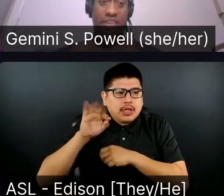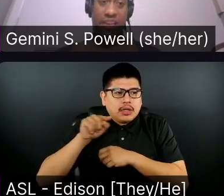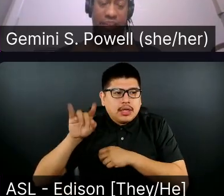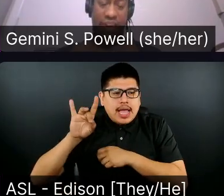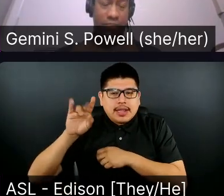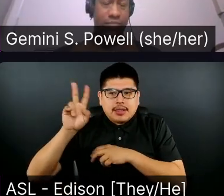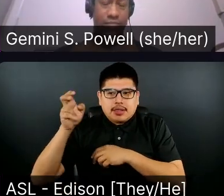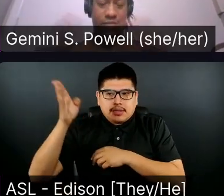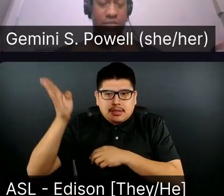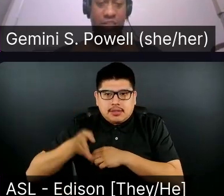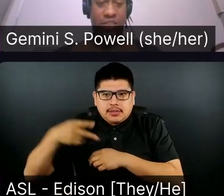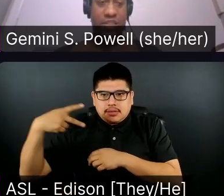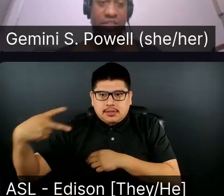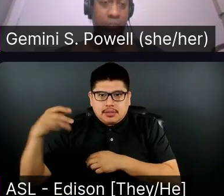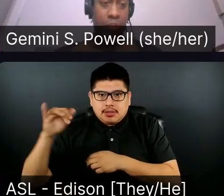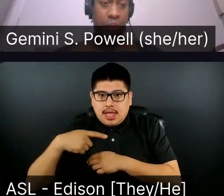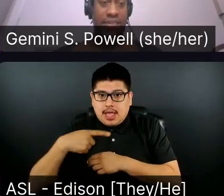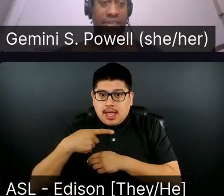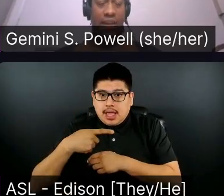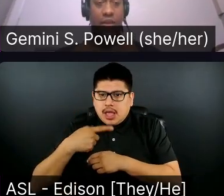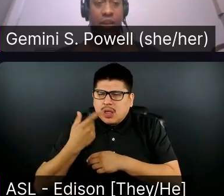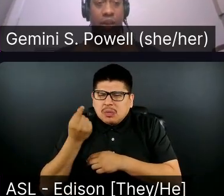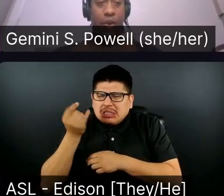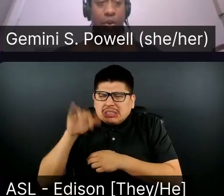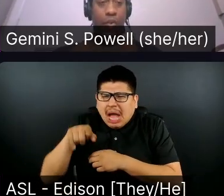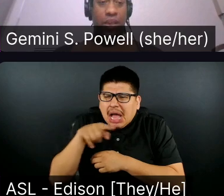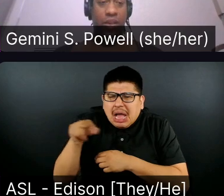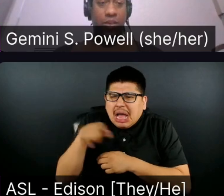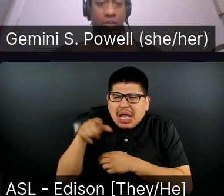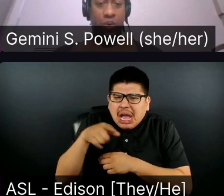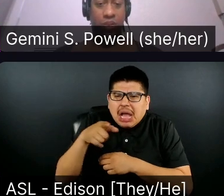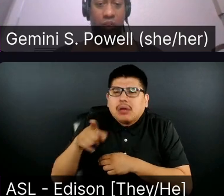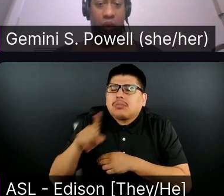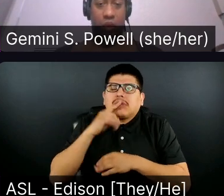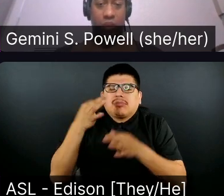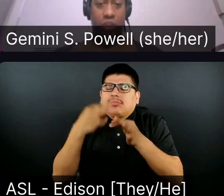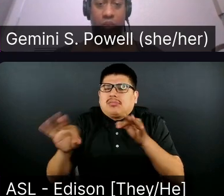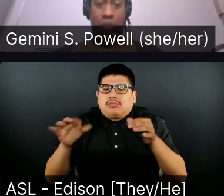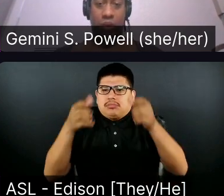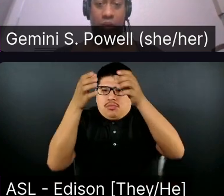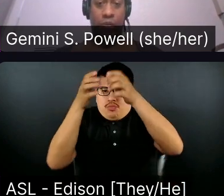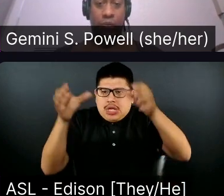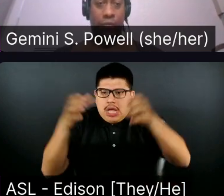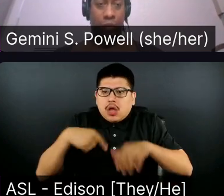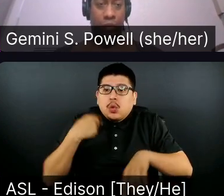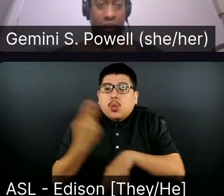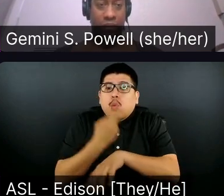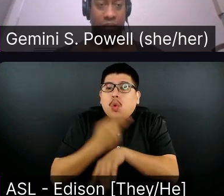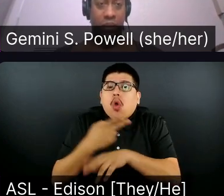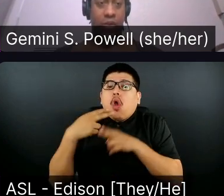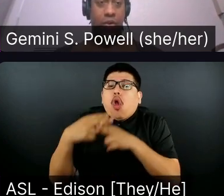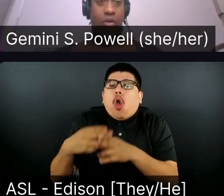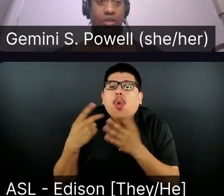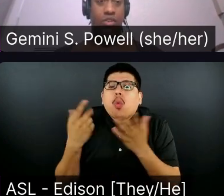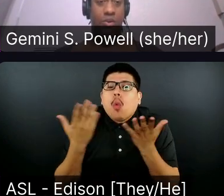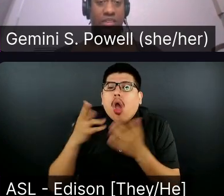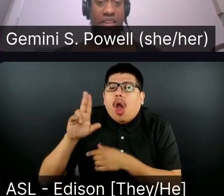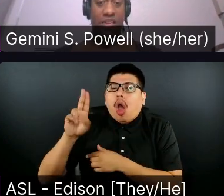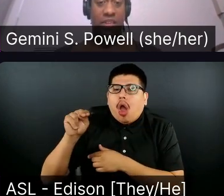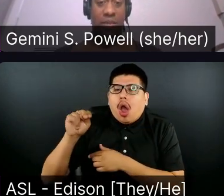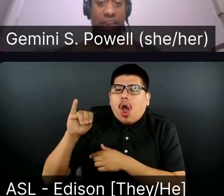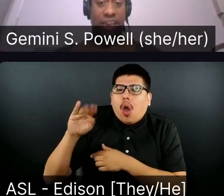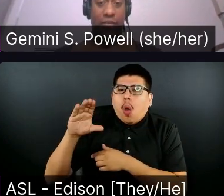what's UTF-8? Just a simple breakdown. We use what is called Unicode format in order